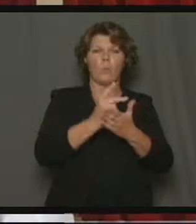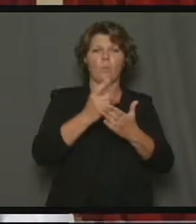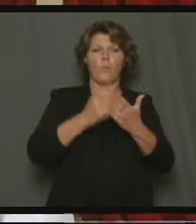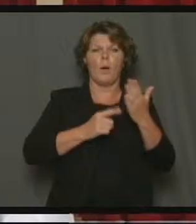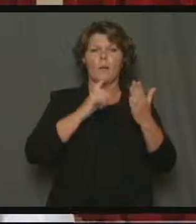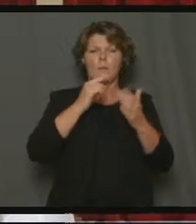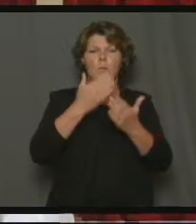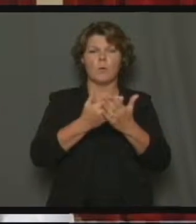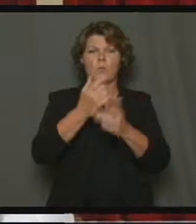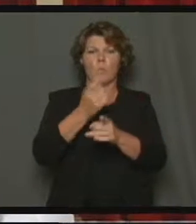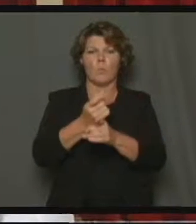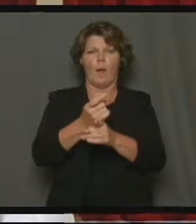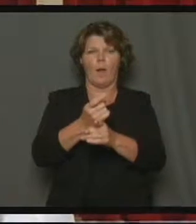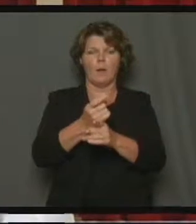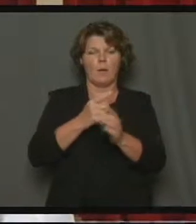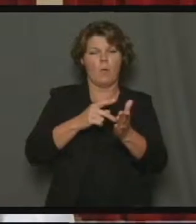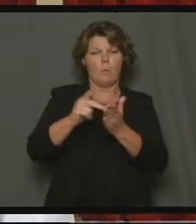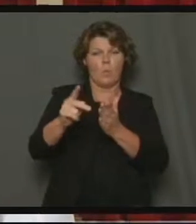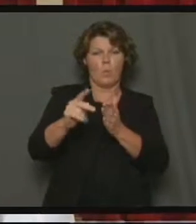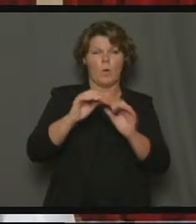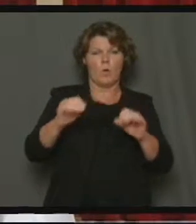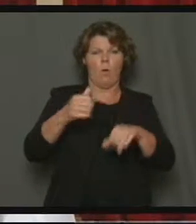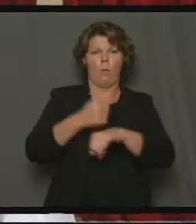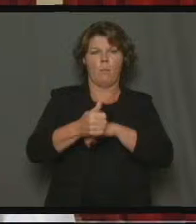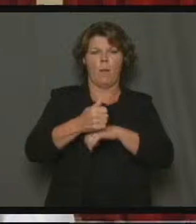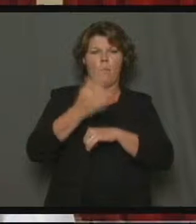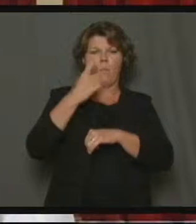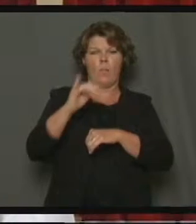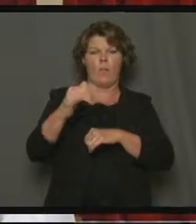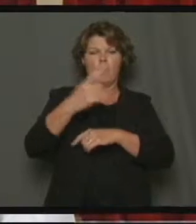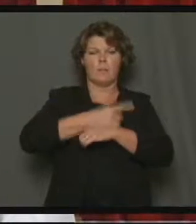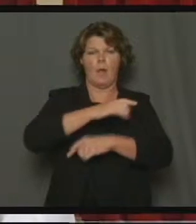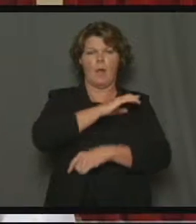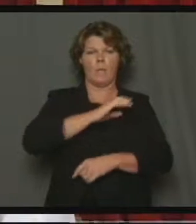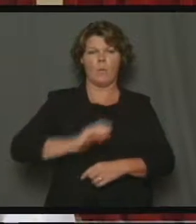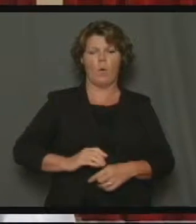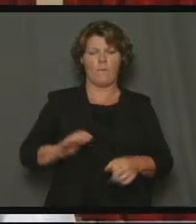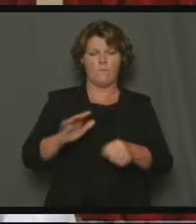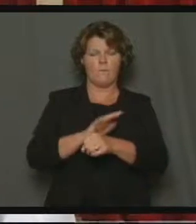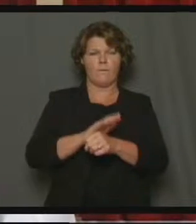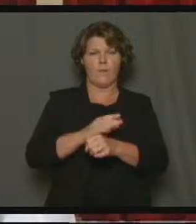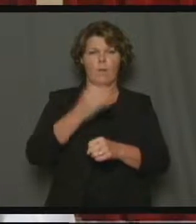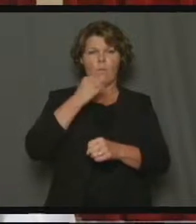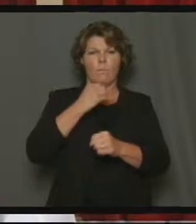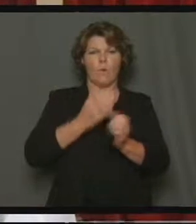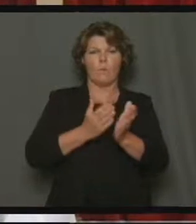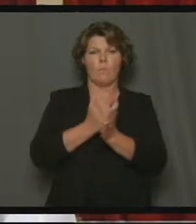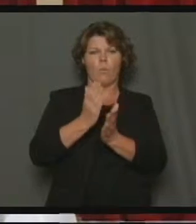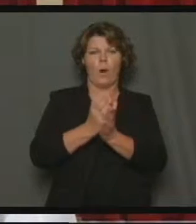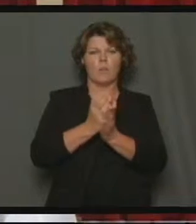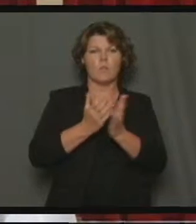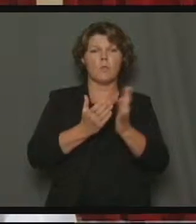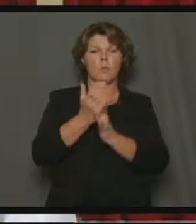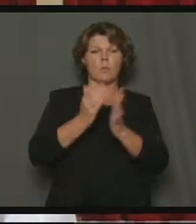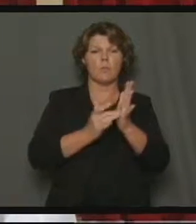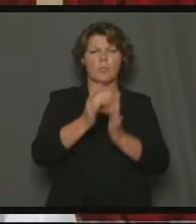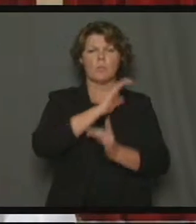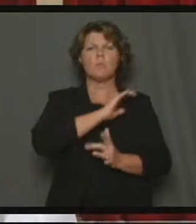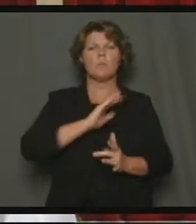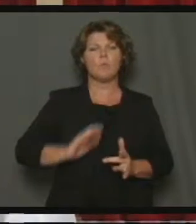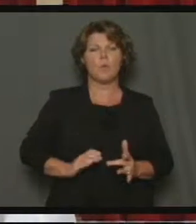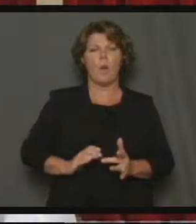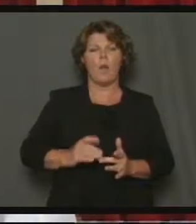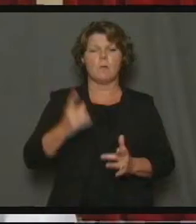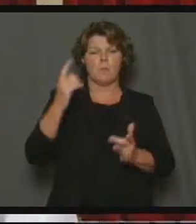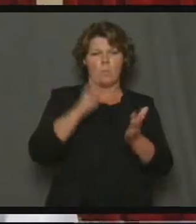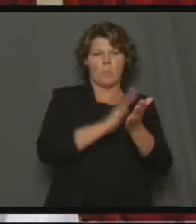excellent, and so be pure and blameless for the day of Christ, filled with the fruit of righteousness that comes through Jesus Christ to